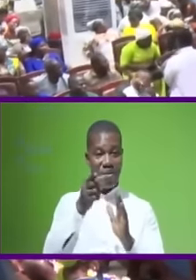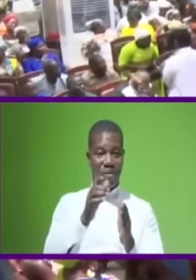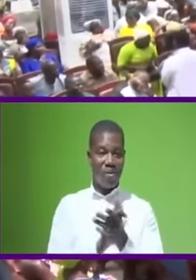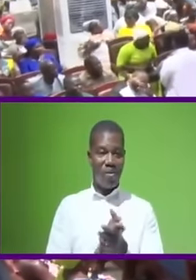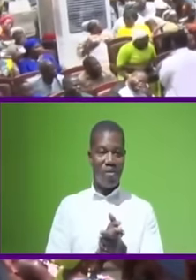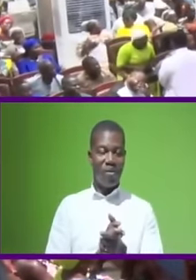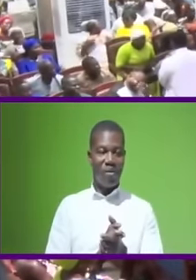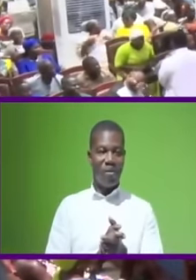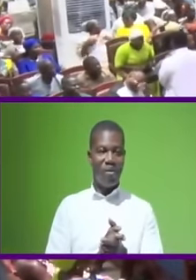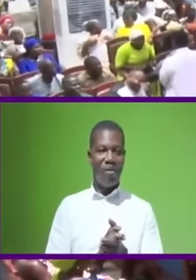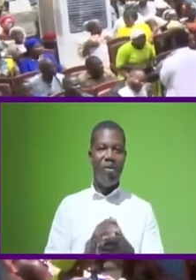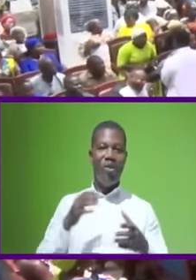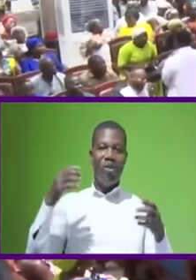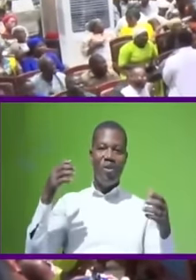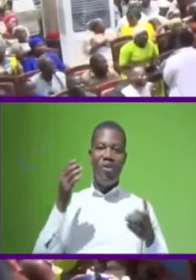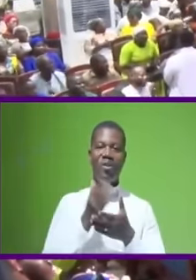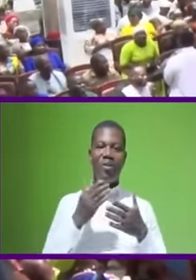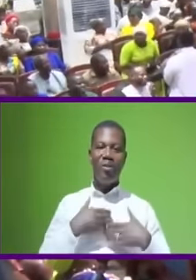quiet, almost a man. Oh, be yum.